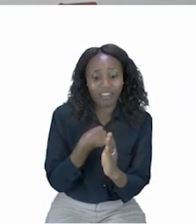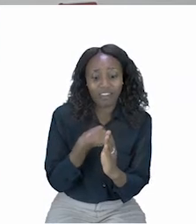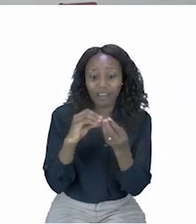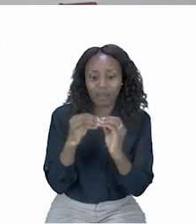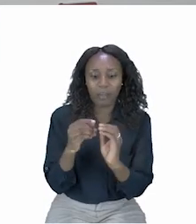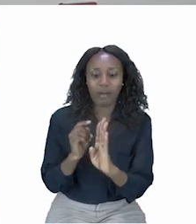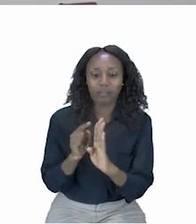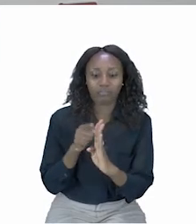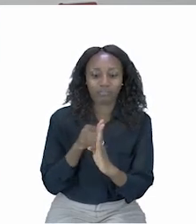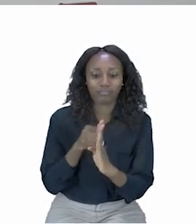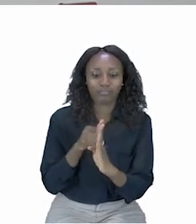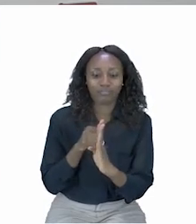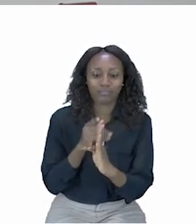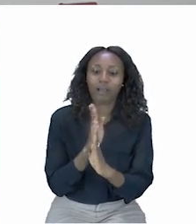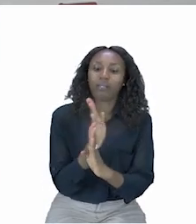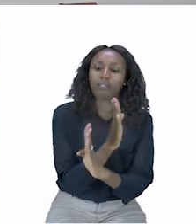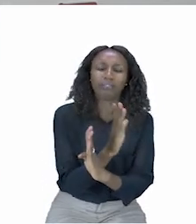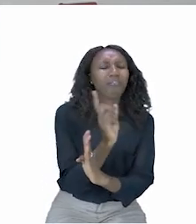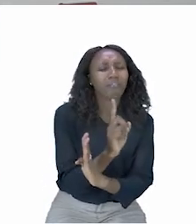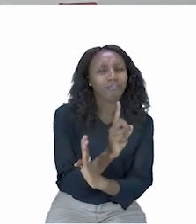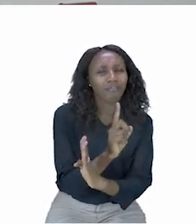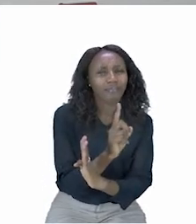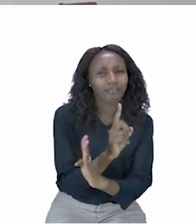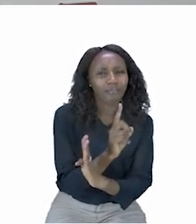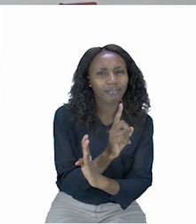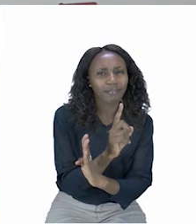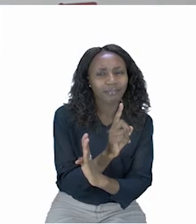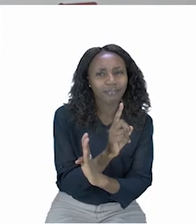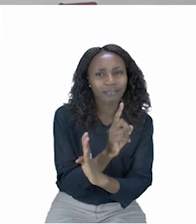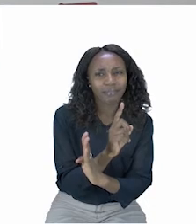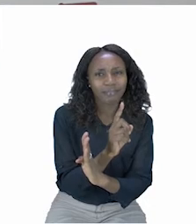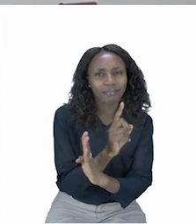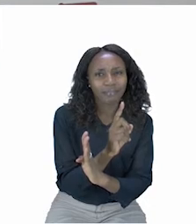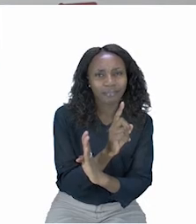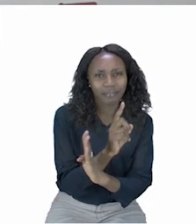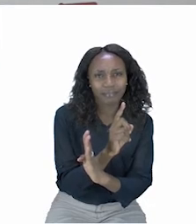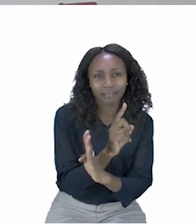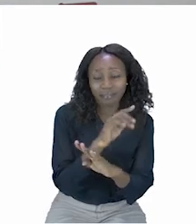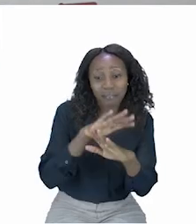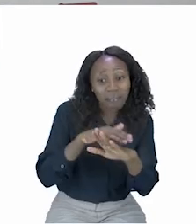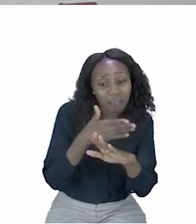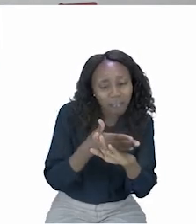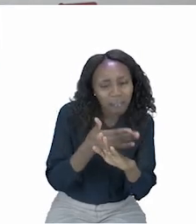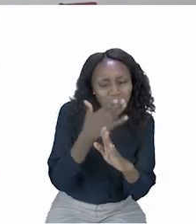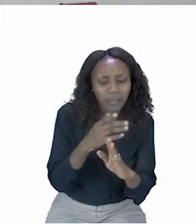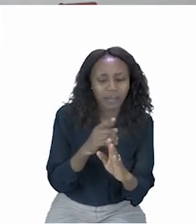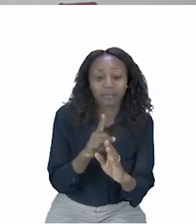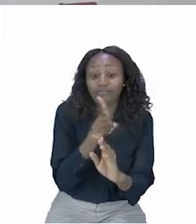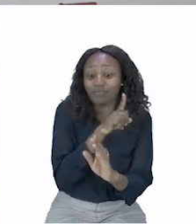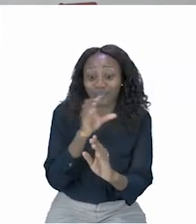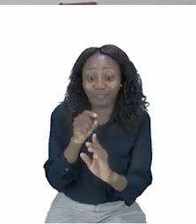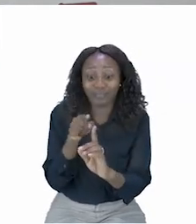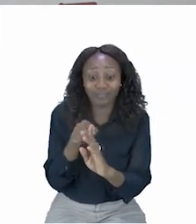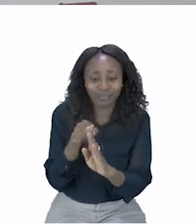out what is before me. Just like how if I say our number is 10,